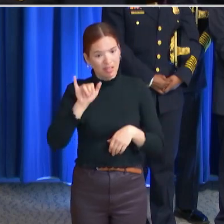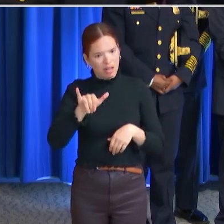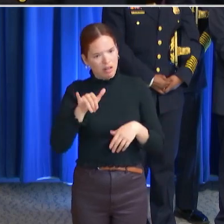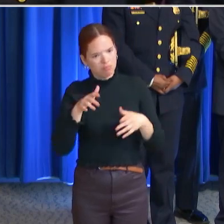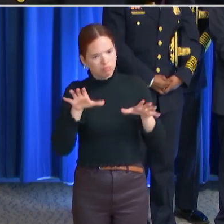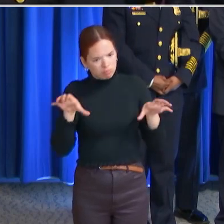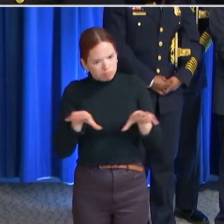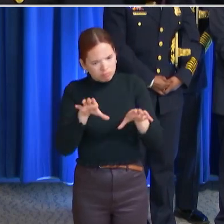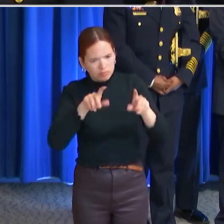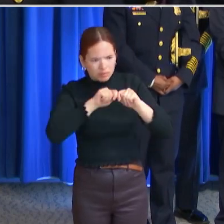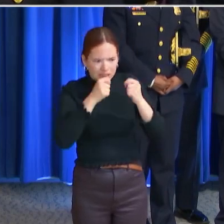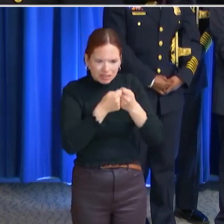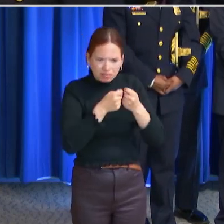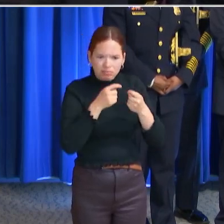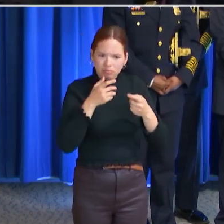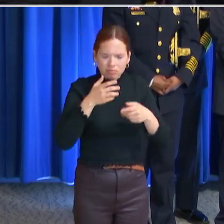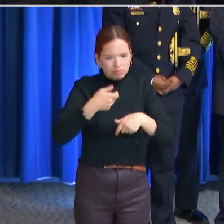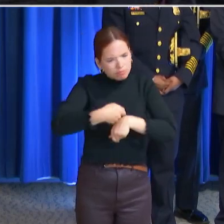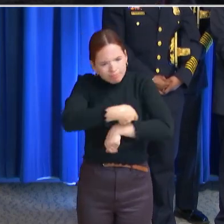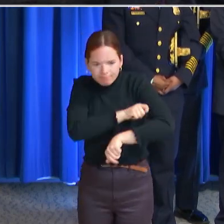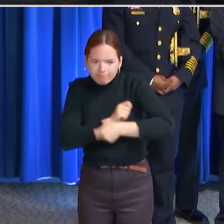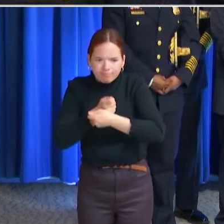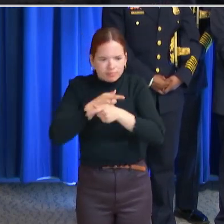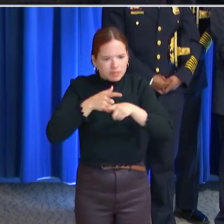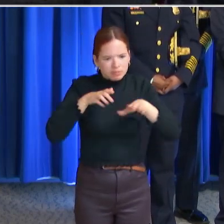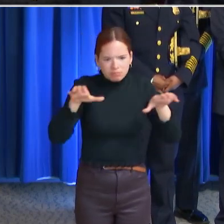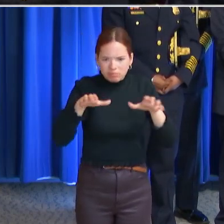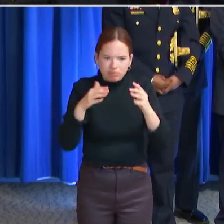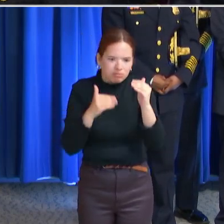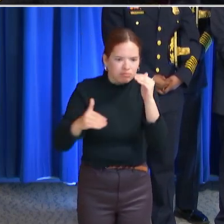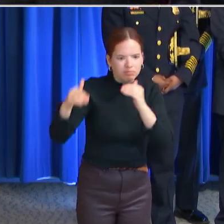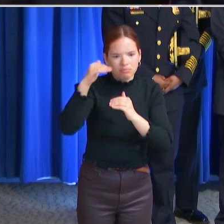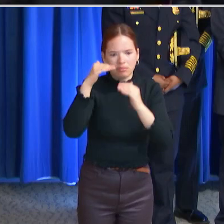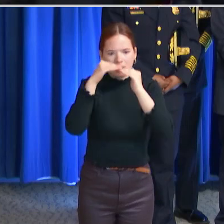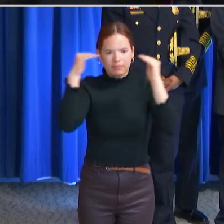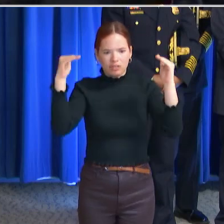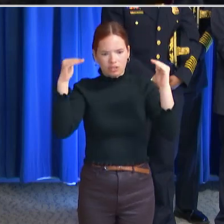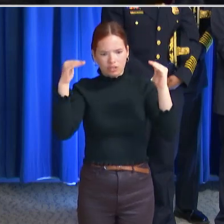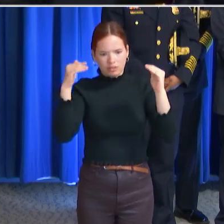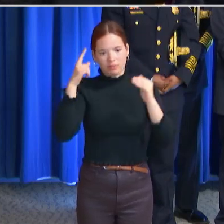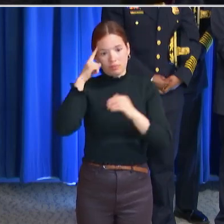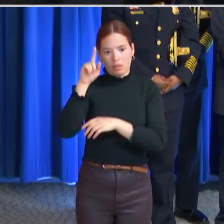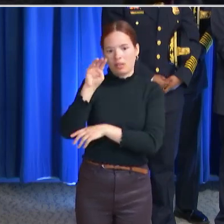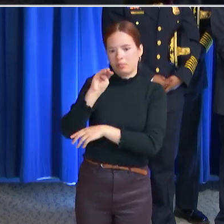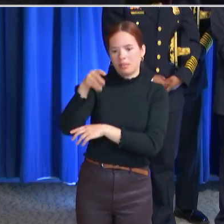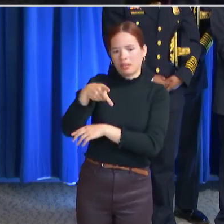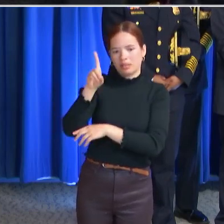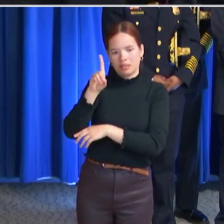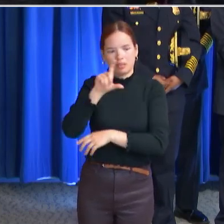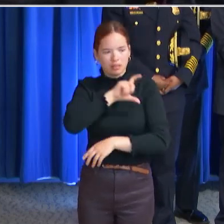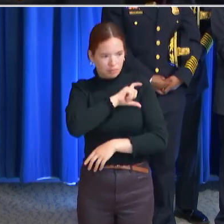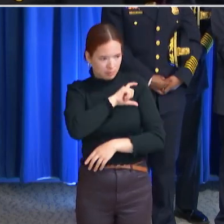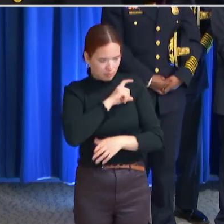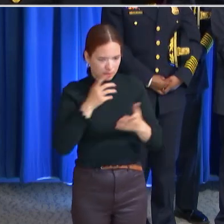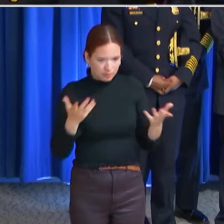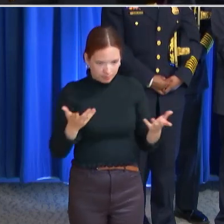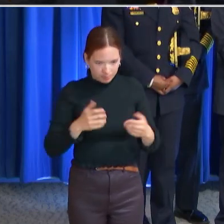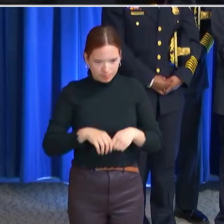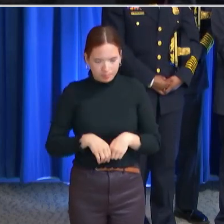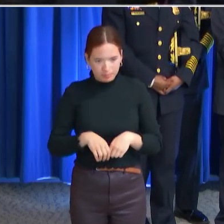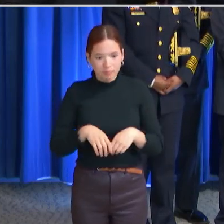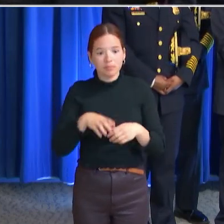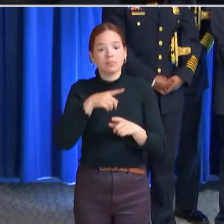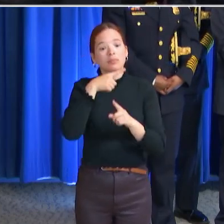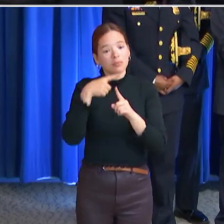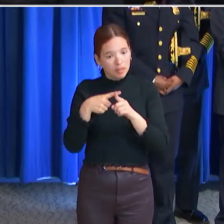to serve at the highest levels for MPD. We also know that